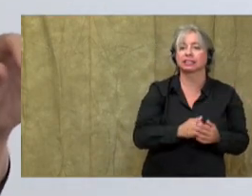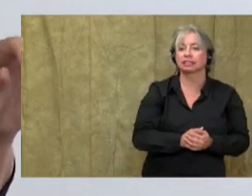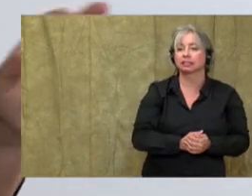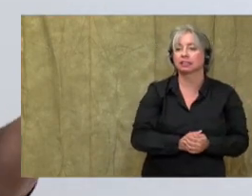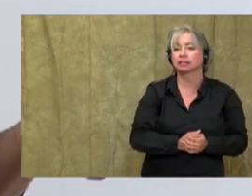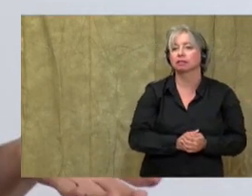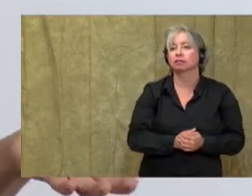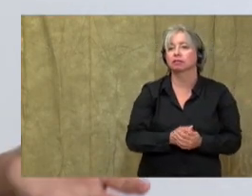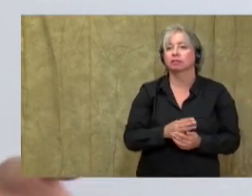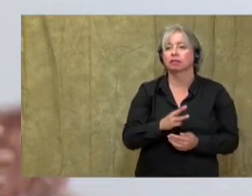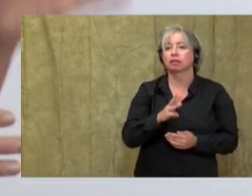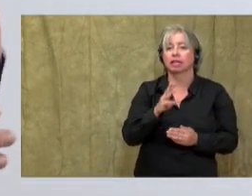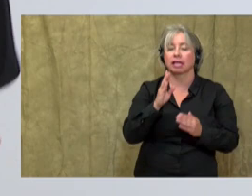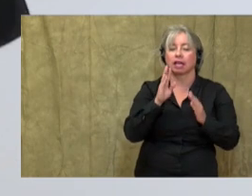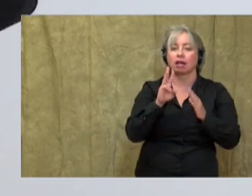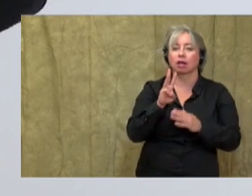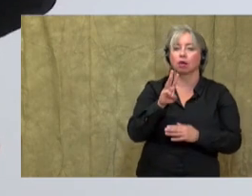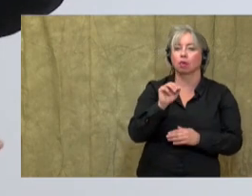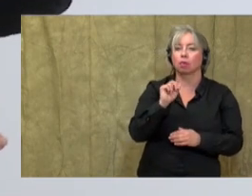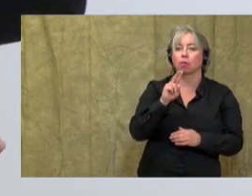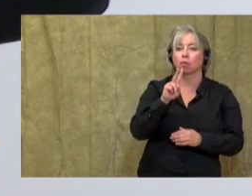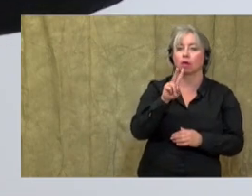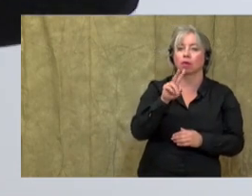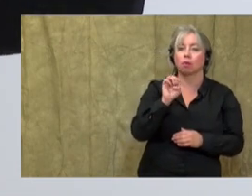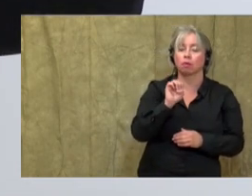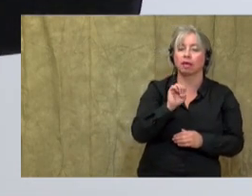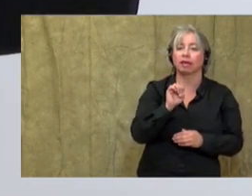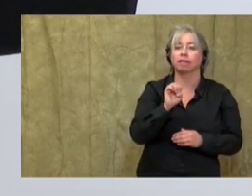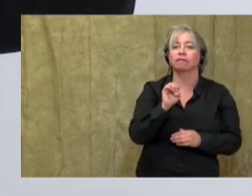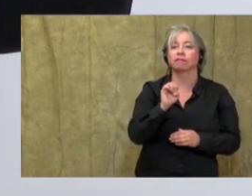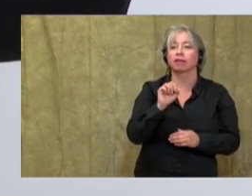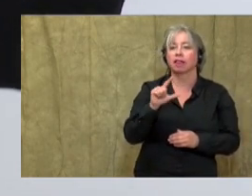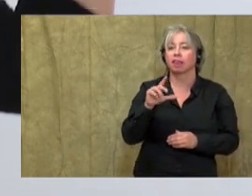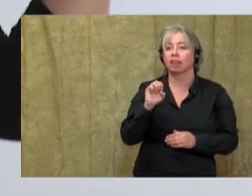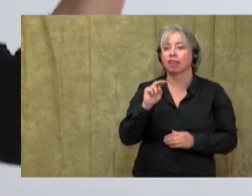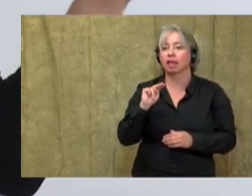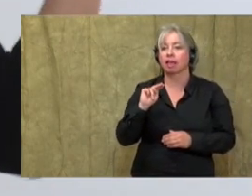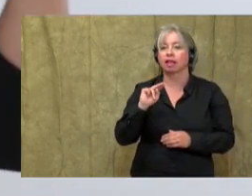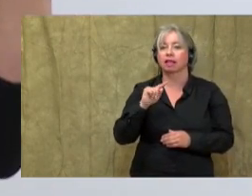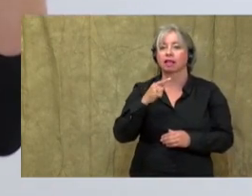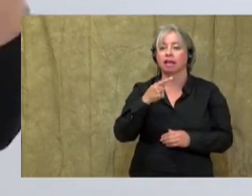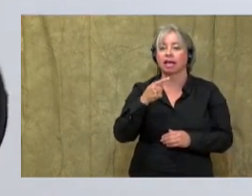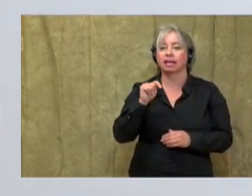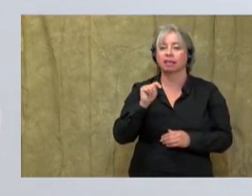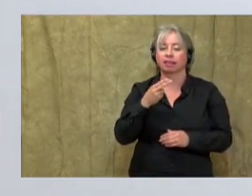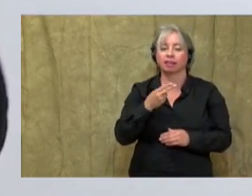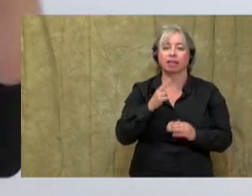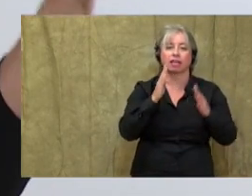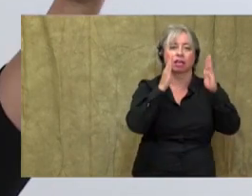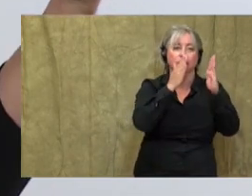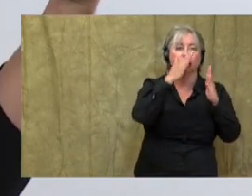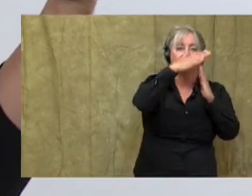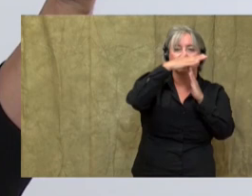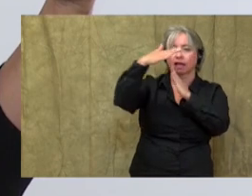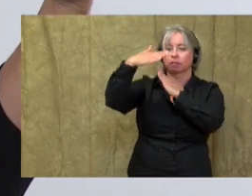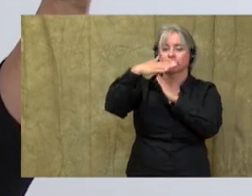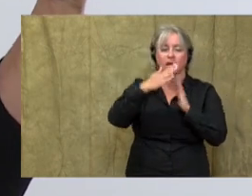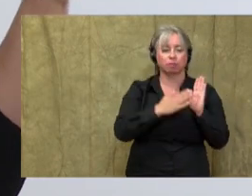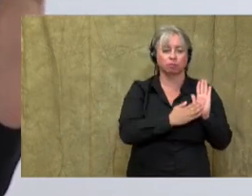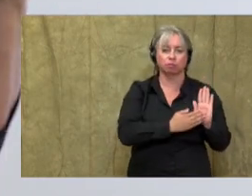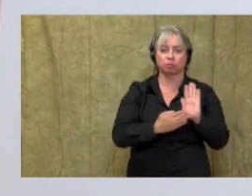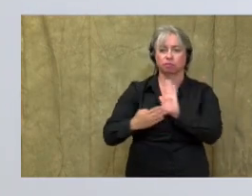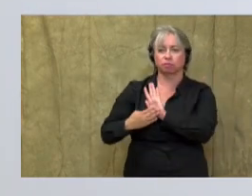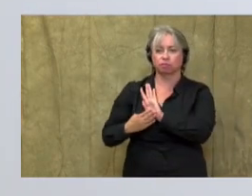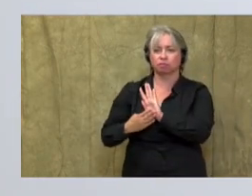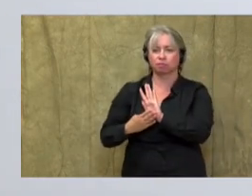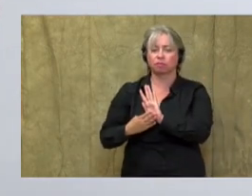remember, a wavelength is a measurement from a crest to crest, or we can look at it from compression to rarefaction.